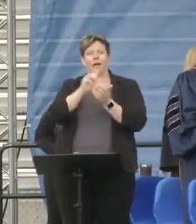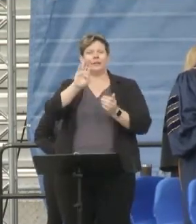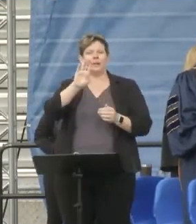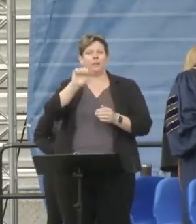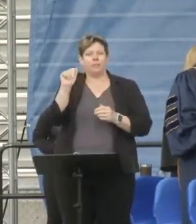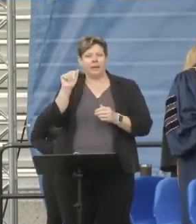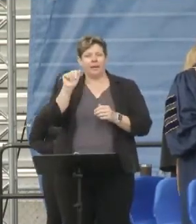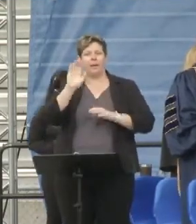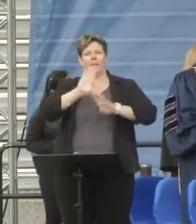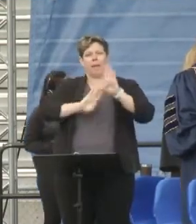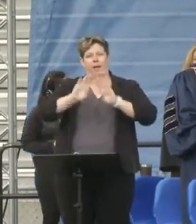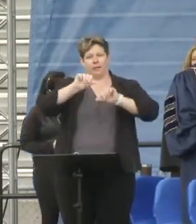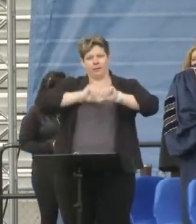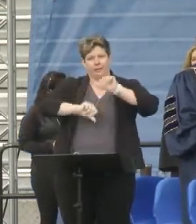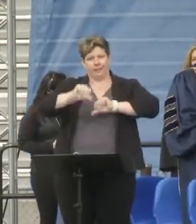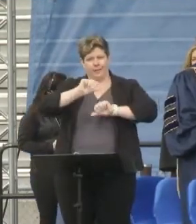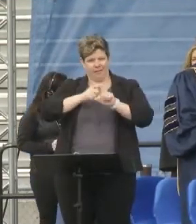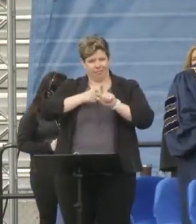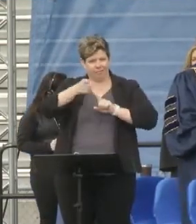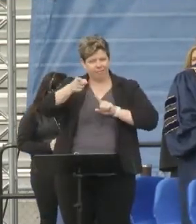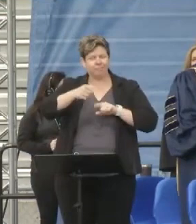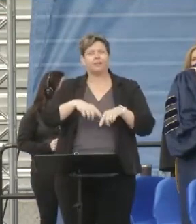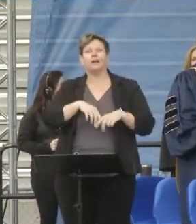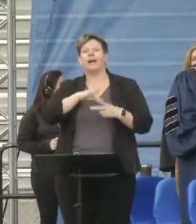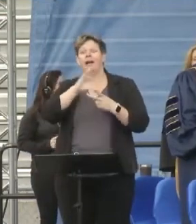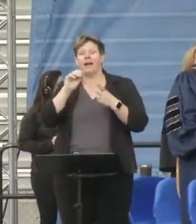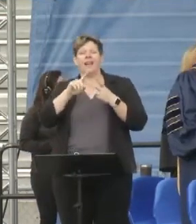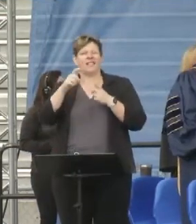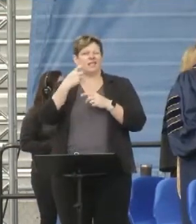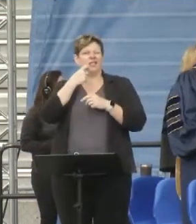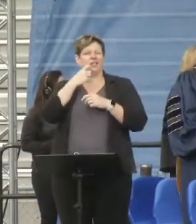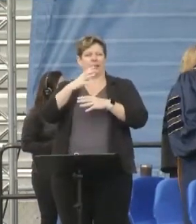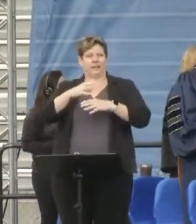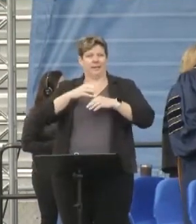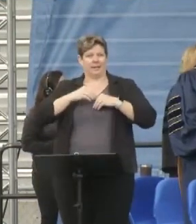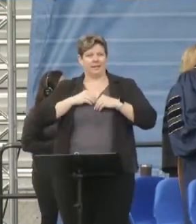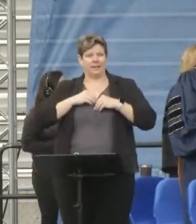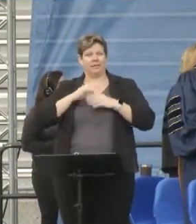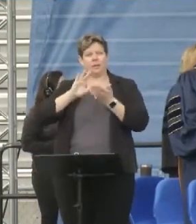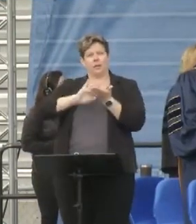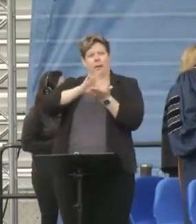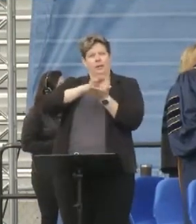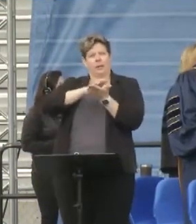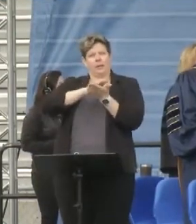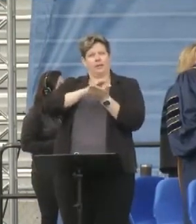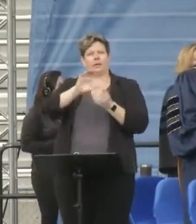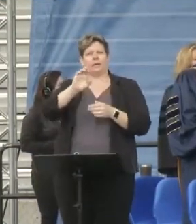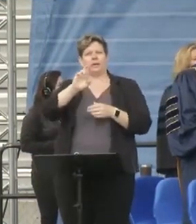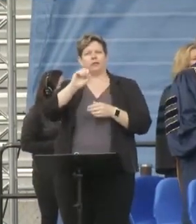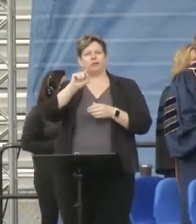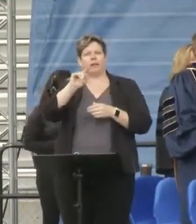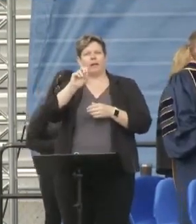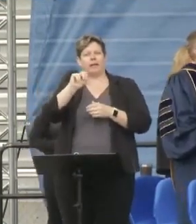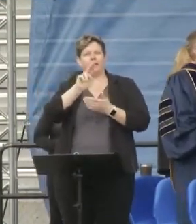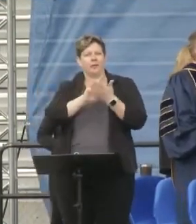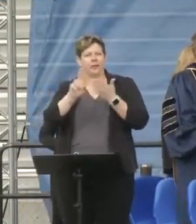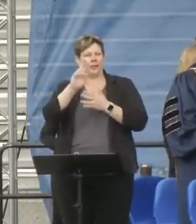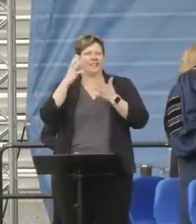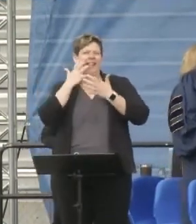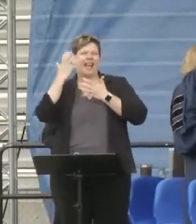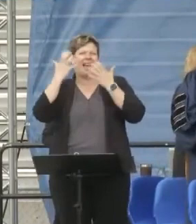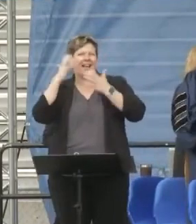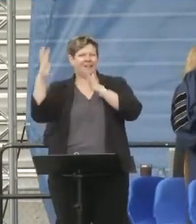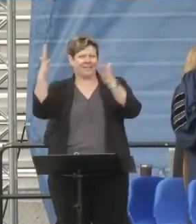degree in biological sciences and was just accepted to medical school at Creighton University.